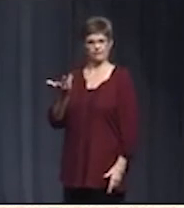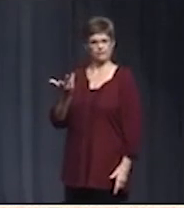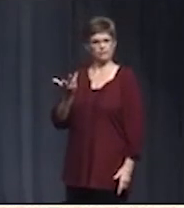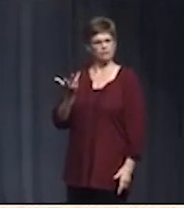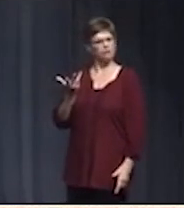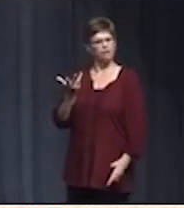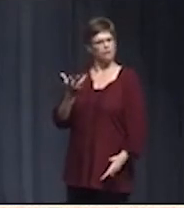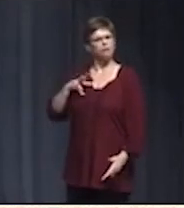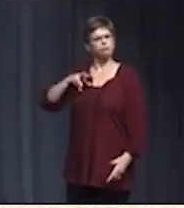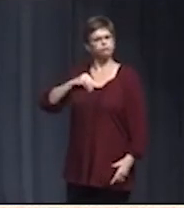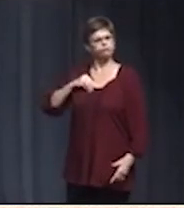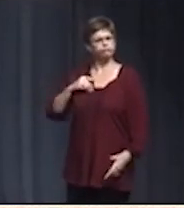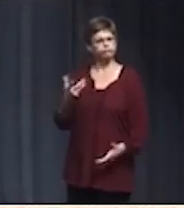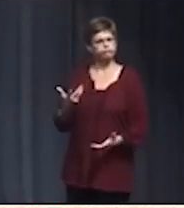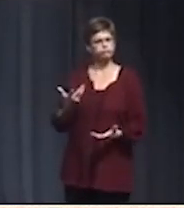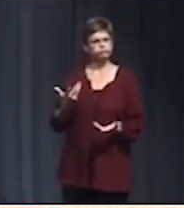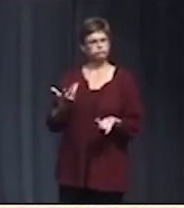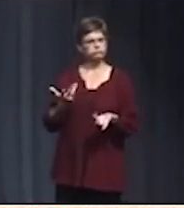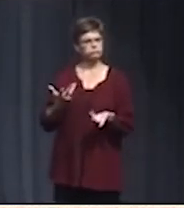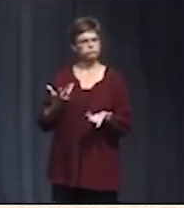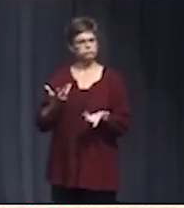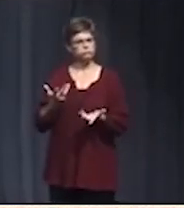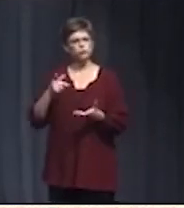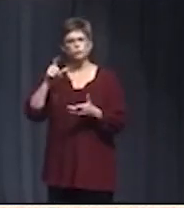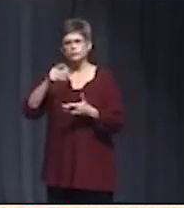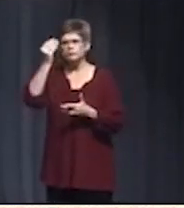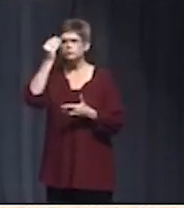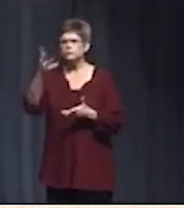Remind him that the relationship is a partnership.